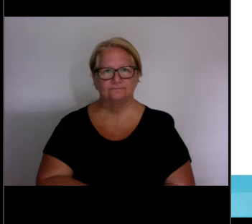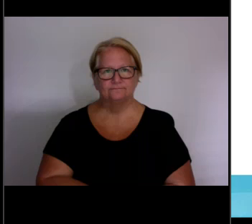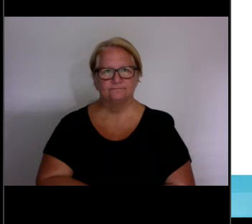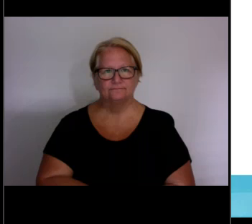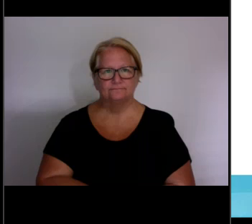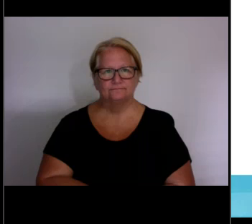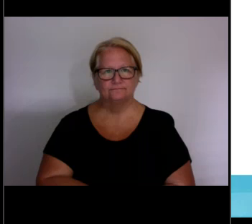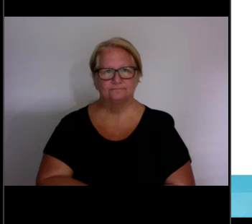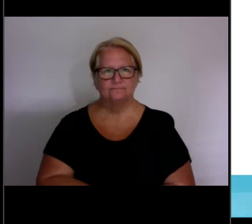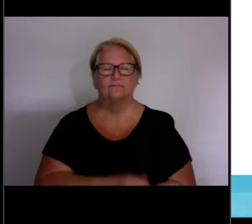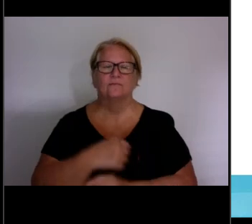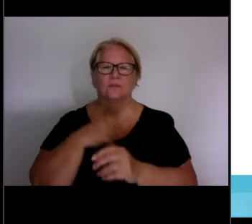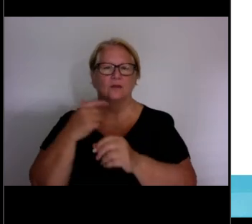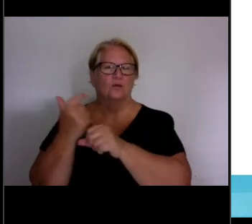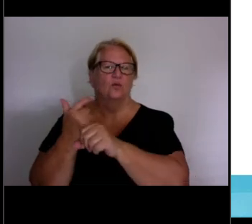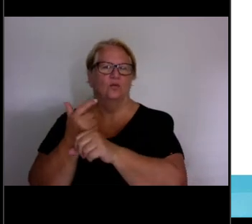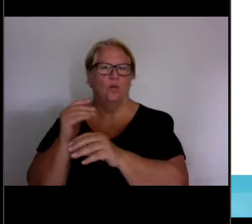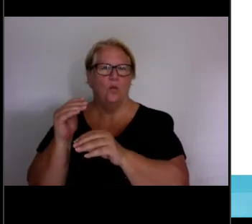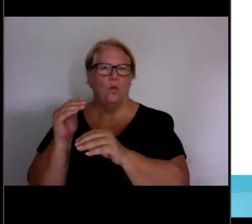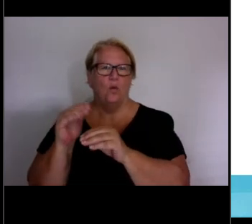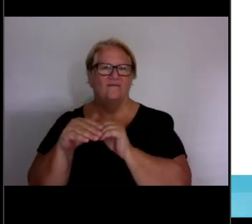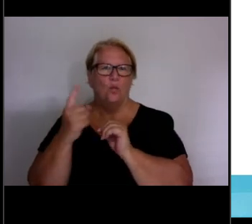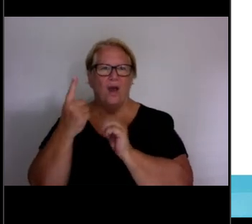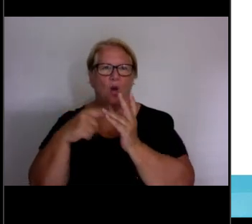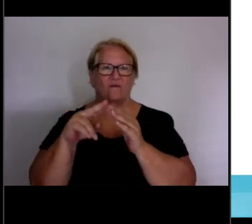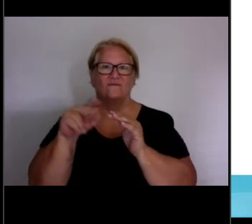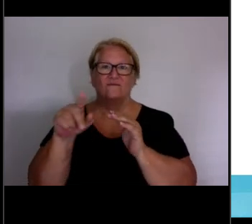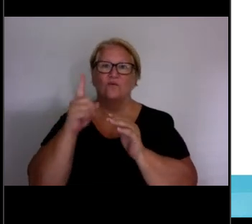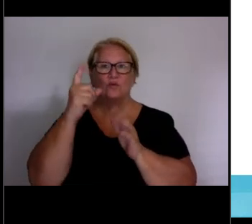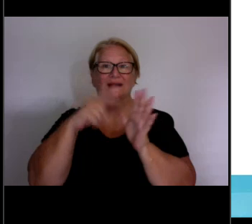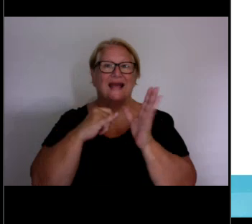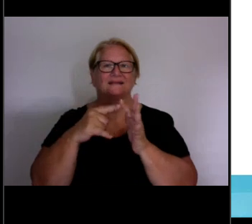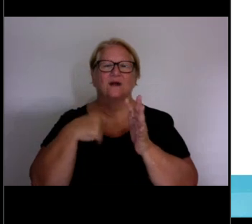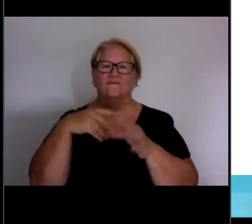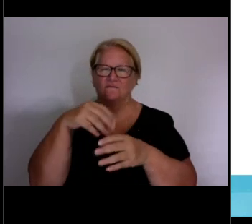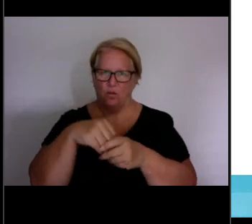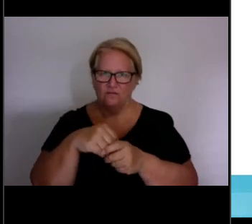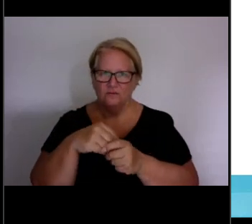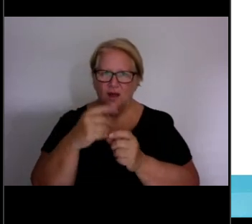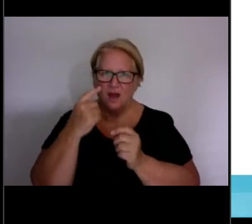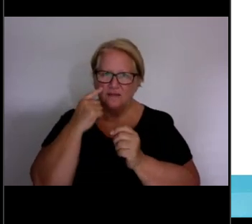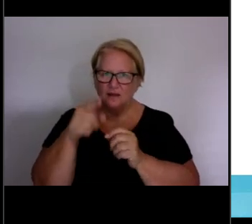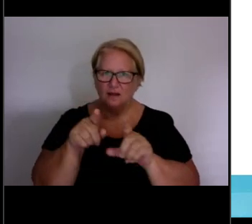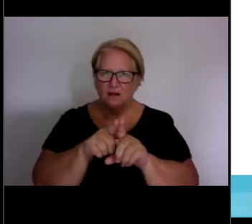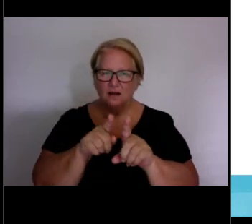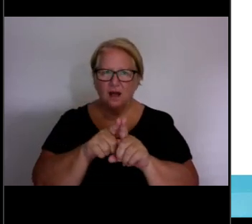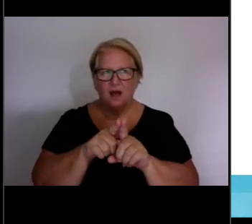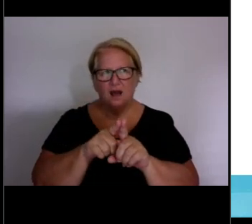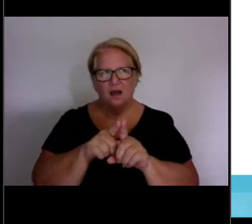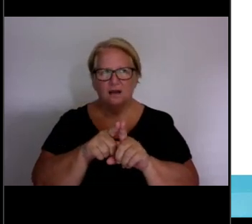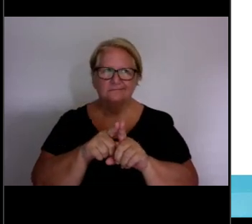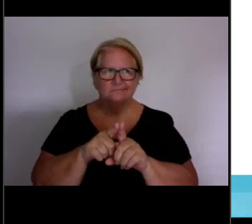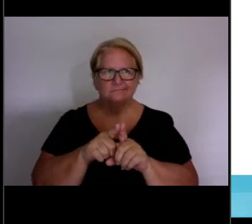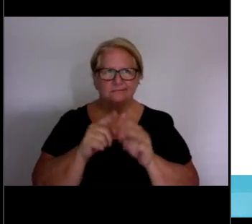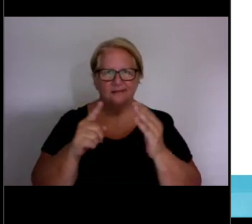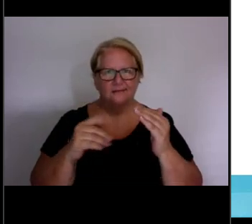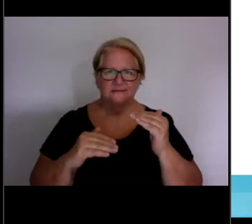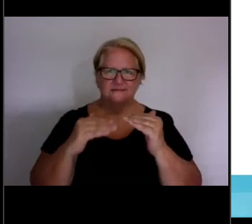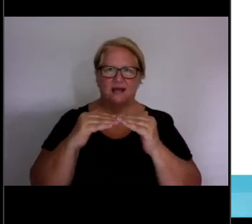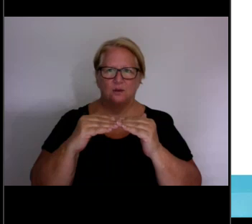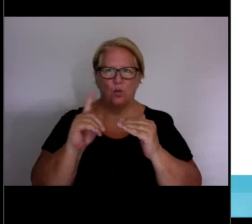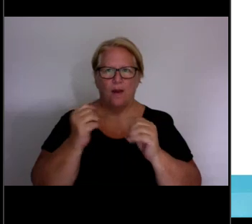was actually probably one of the first cases I was involved in, and I think of it as kind of the gold standard in terms of what made it. It was a really